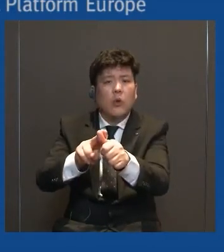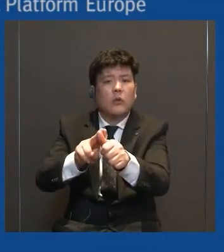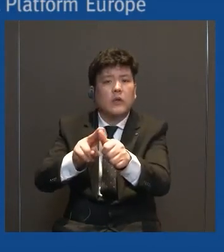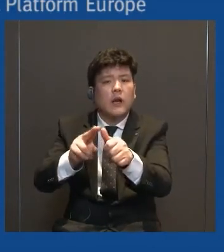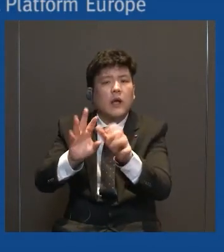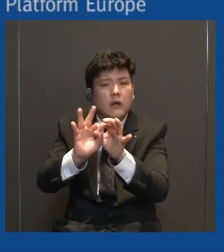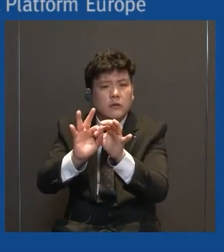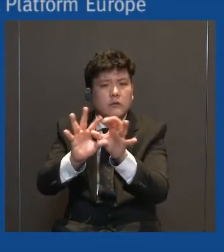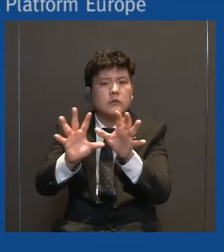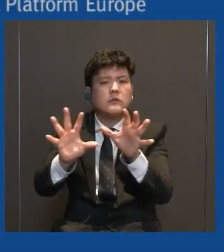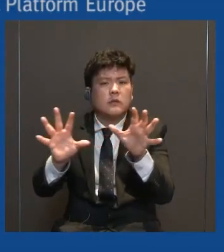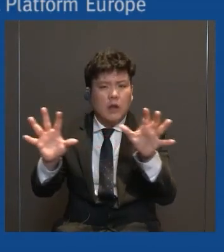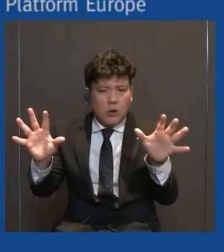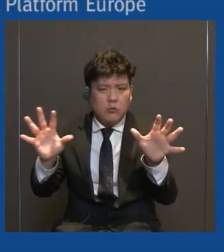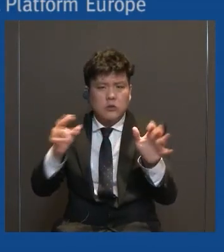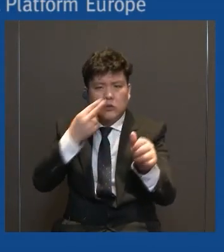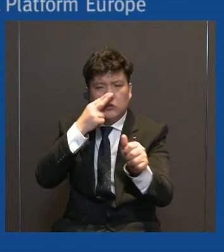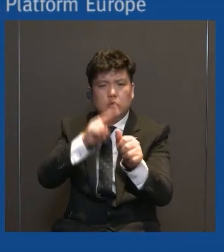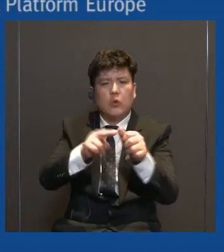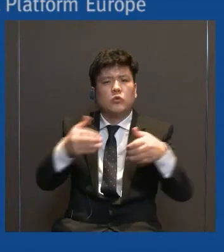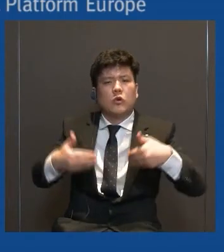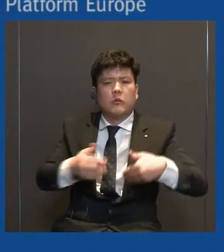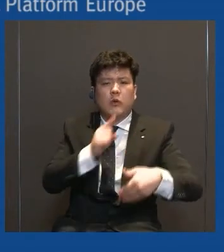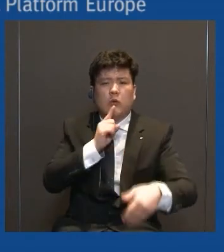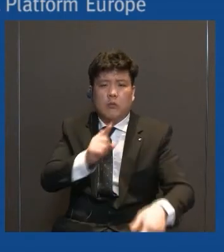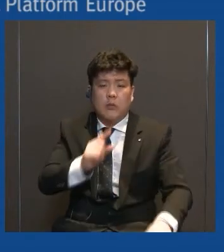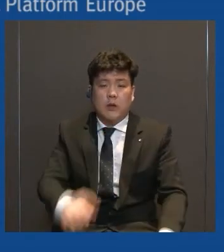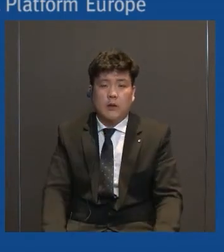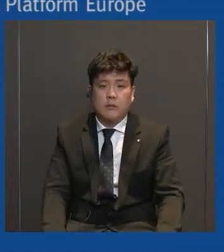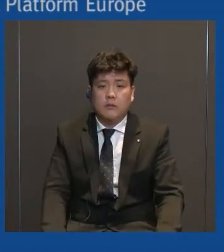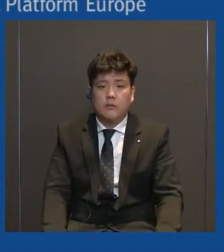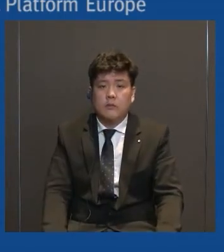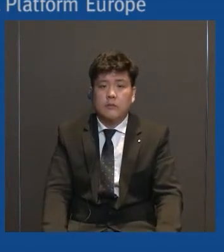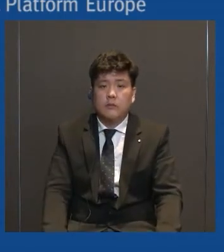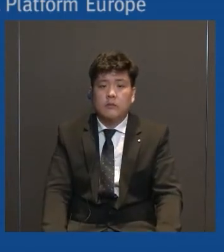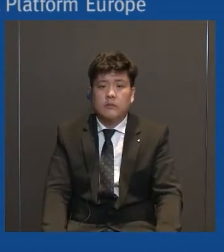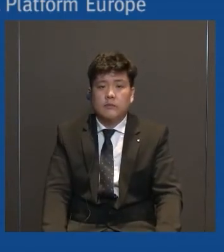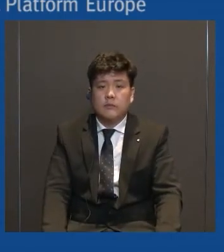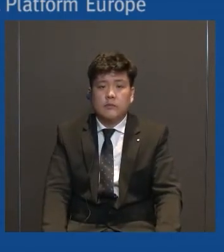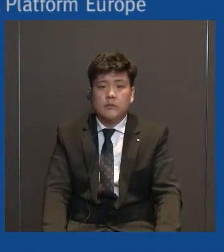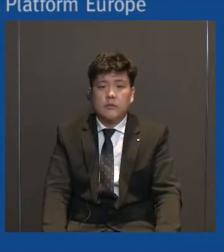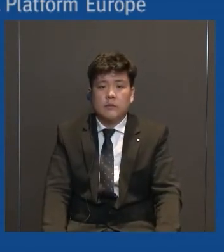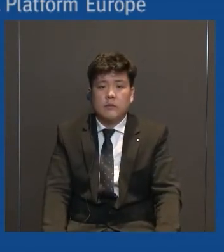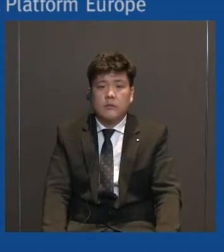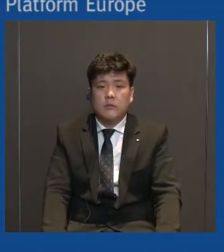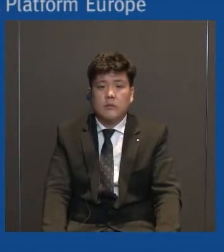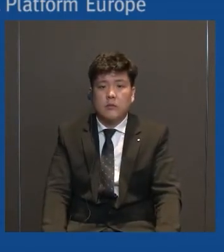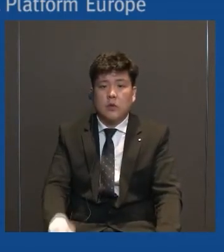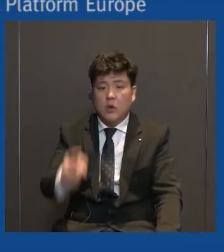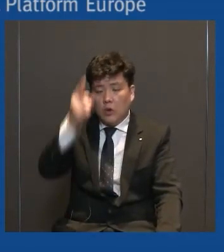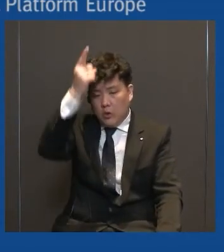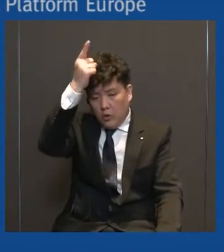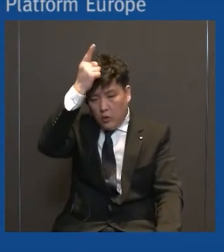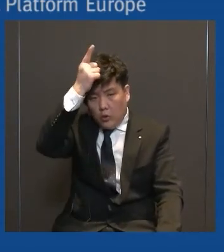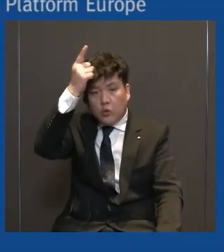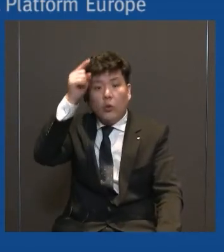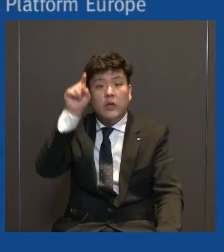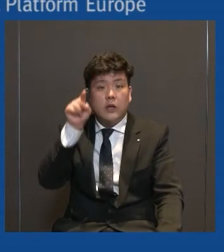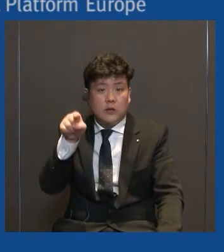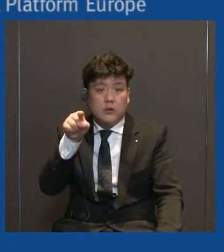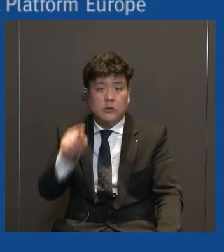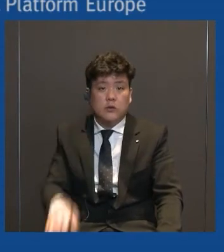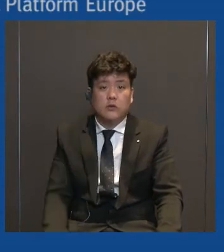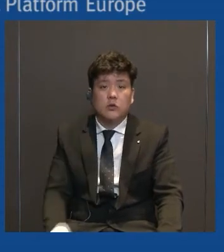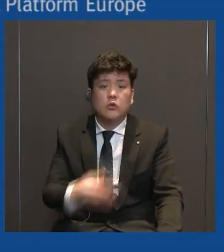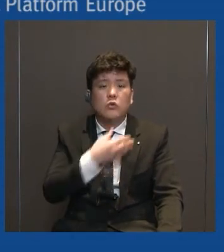great achievement of the Council conclusions that were adopted during the German presidency that really called for a rights-based approach to aging. And I was